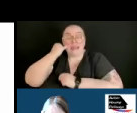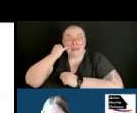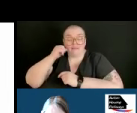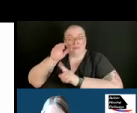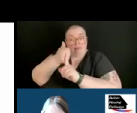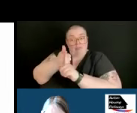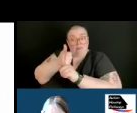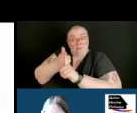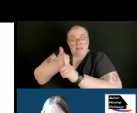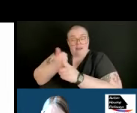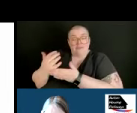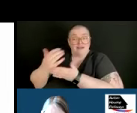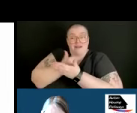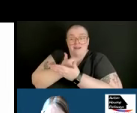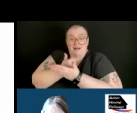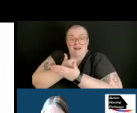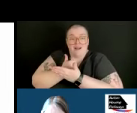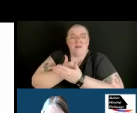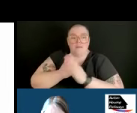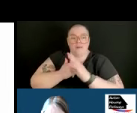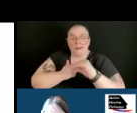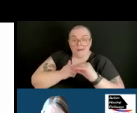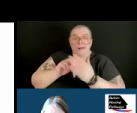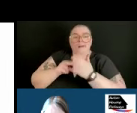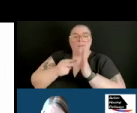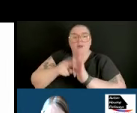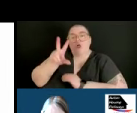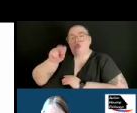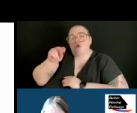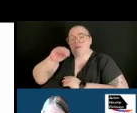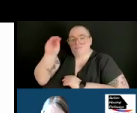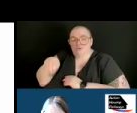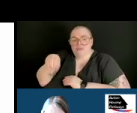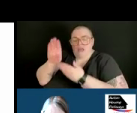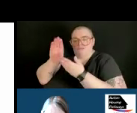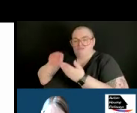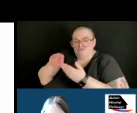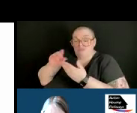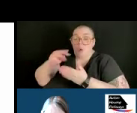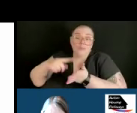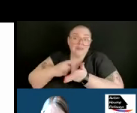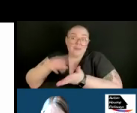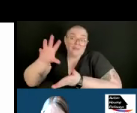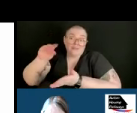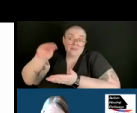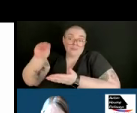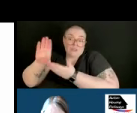sometimes 50% of area median income. People who live in these units pay a percentage of their income in rent.